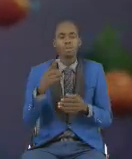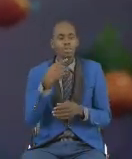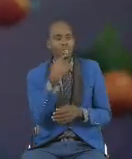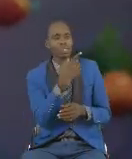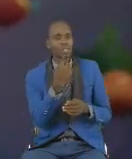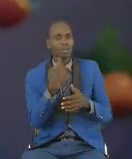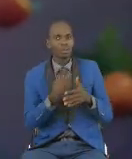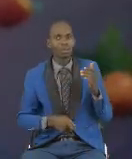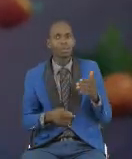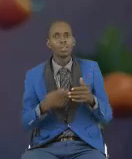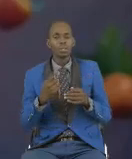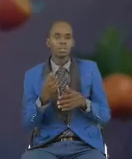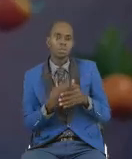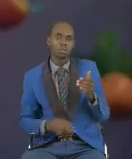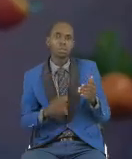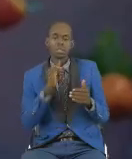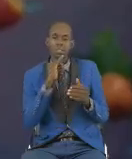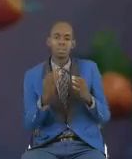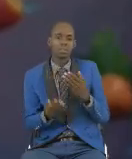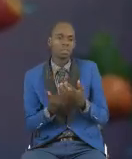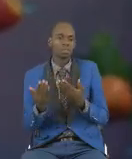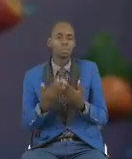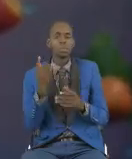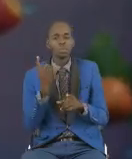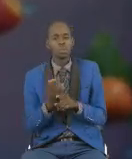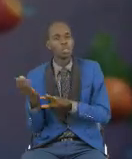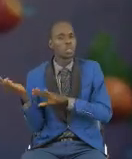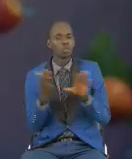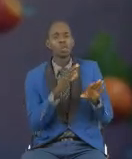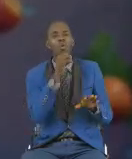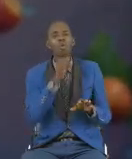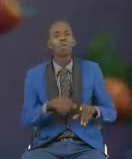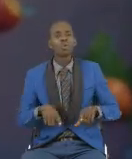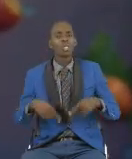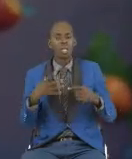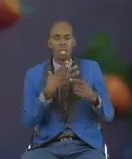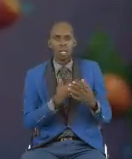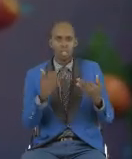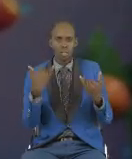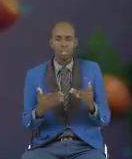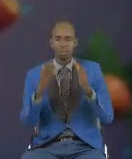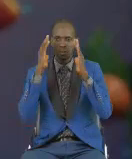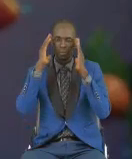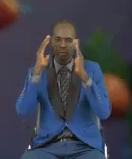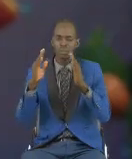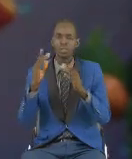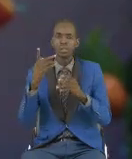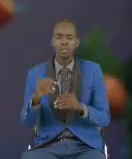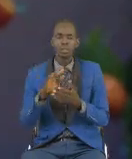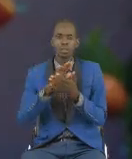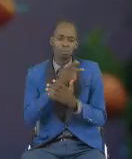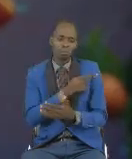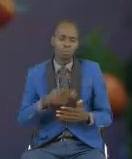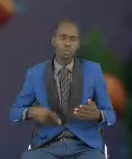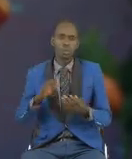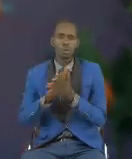is very simple. Turn away from the past and turn to the Prince of Peace and turn to the Lord. He says, I'm ready to